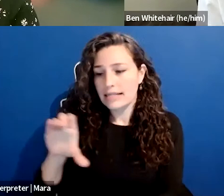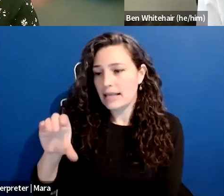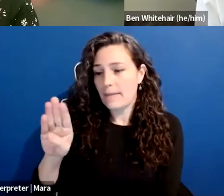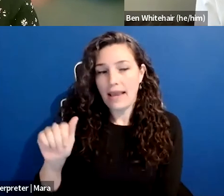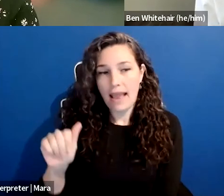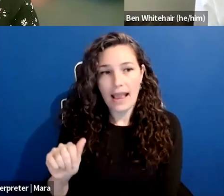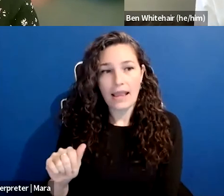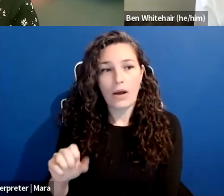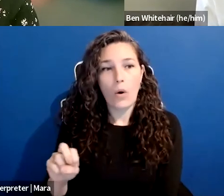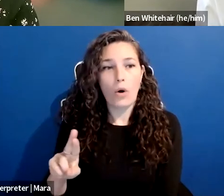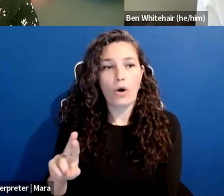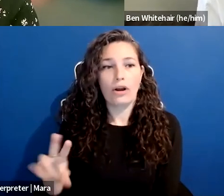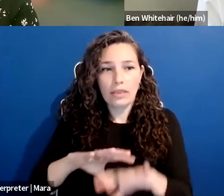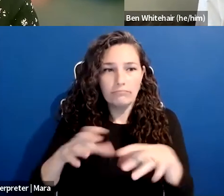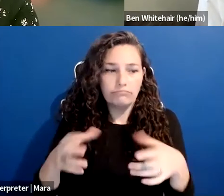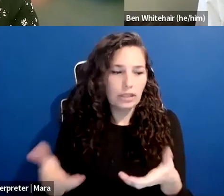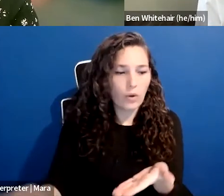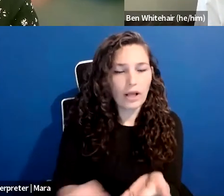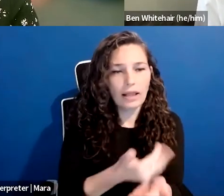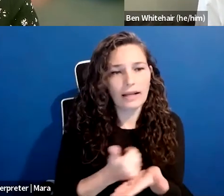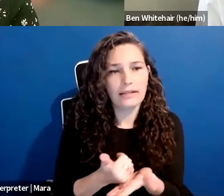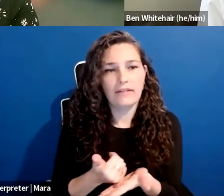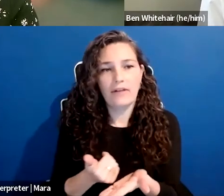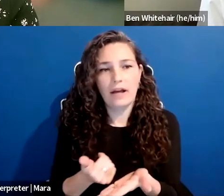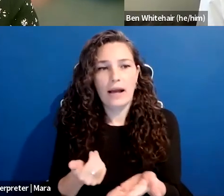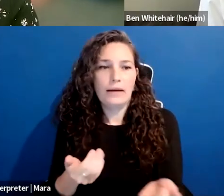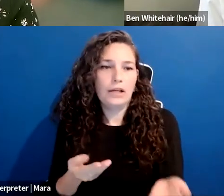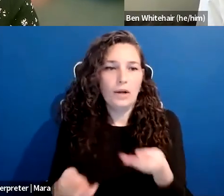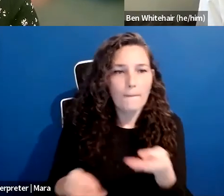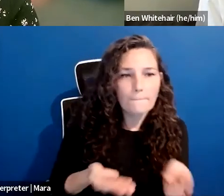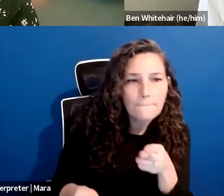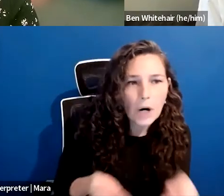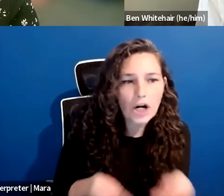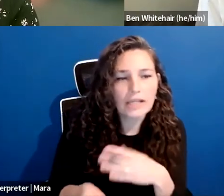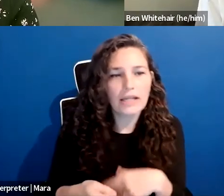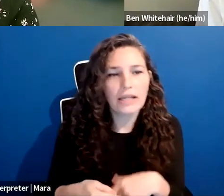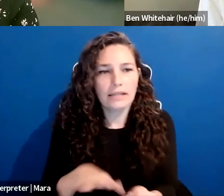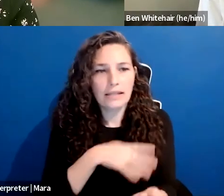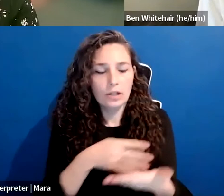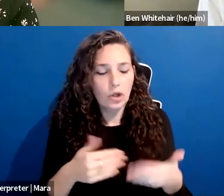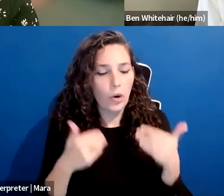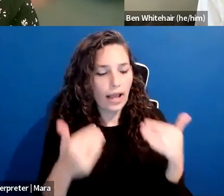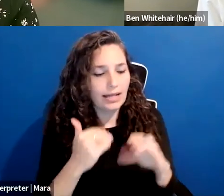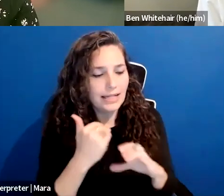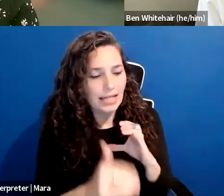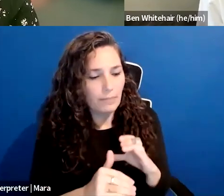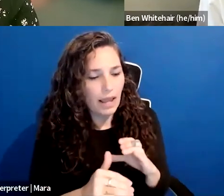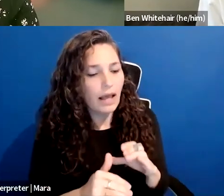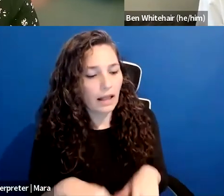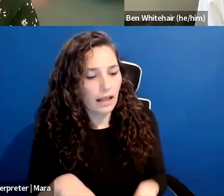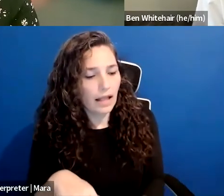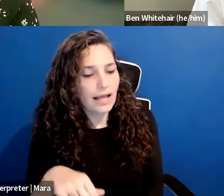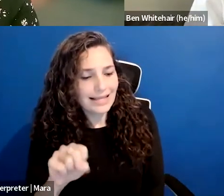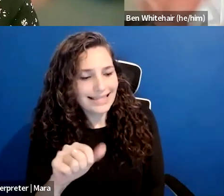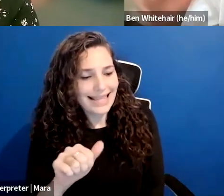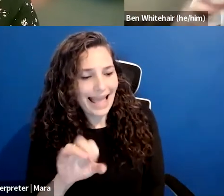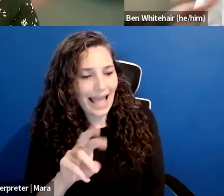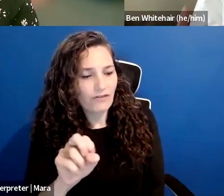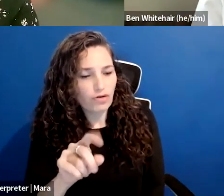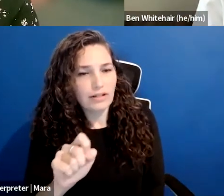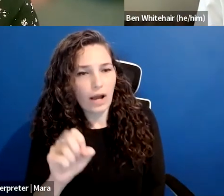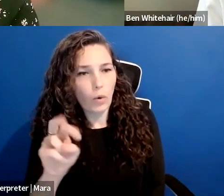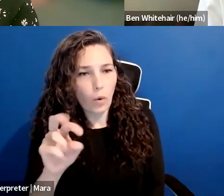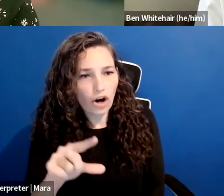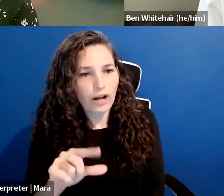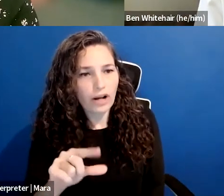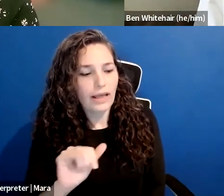collective bargaining agreement schedules, again, you can email the ENT contracts info at sagaftra.org or the